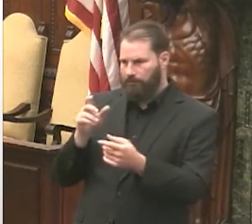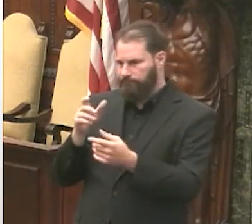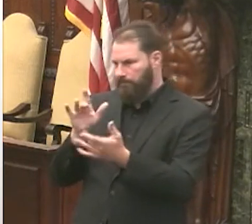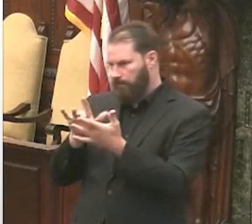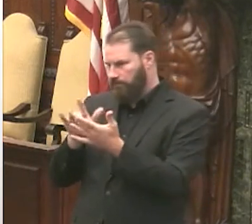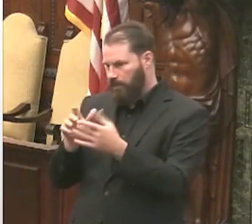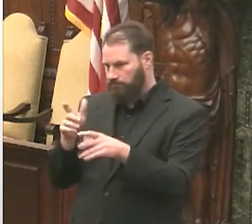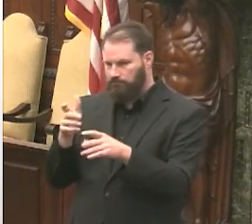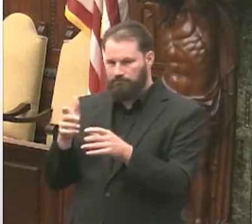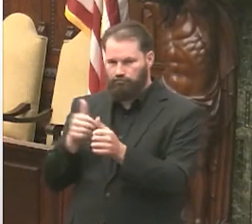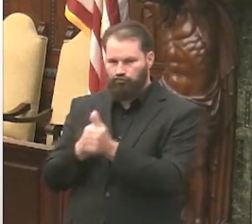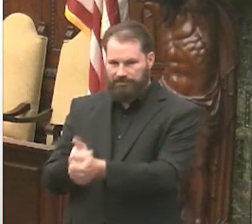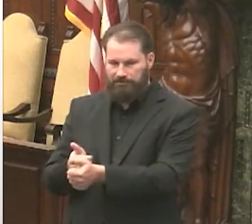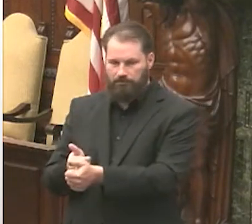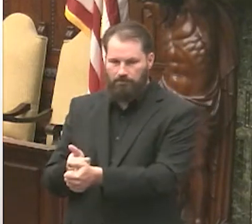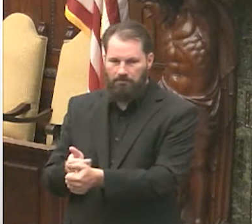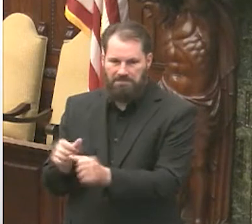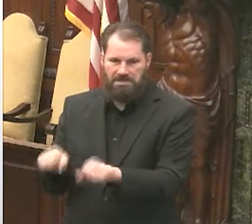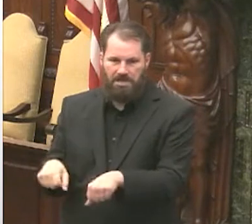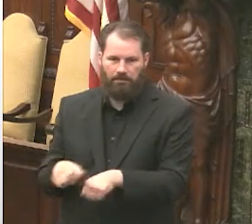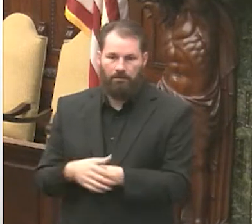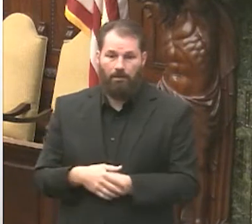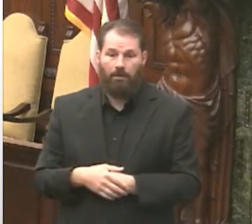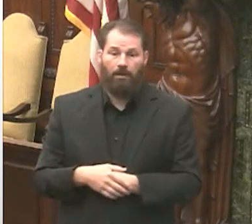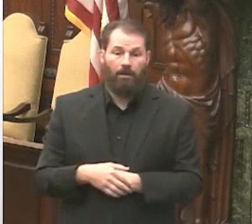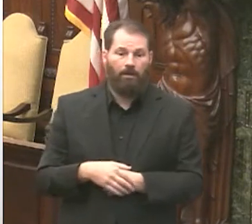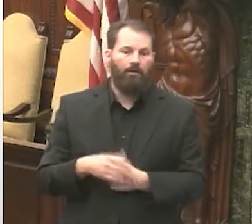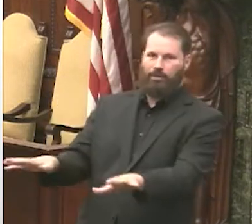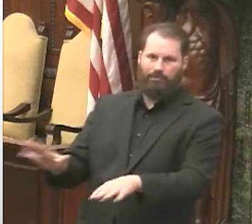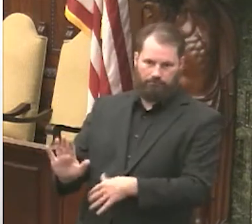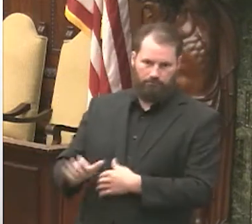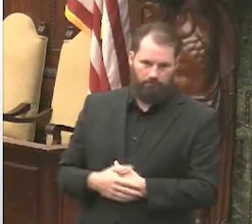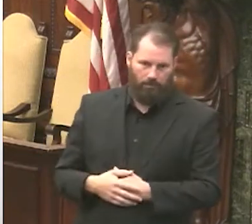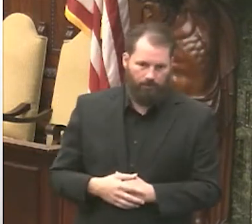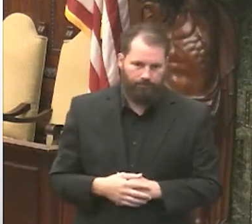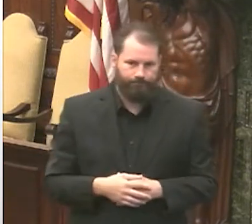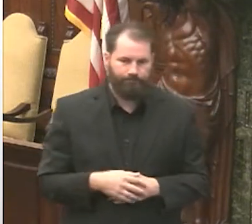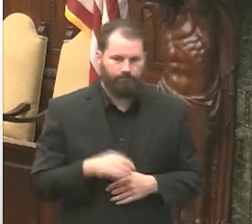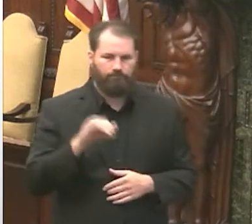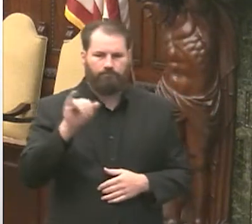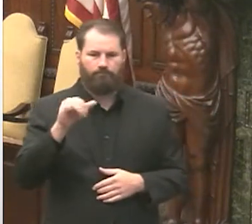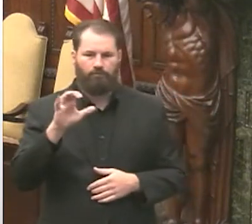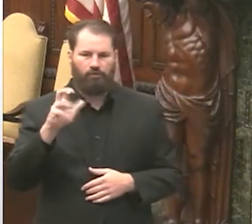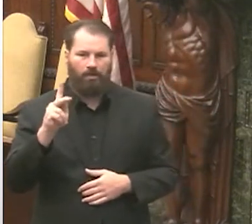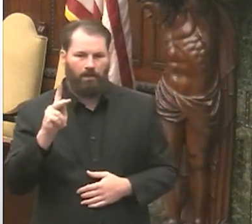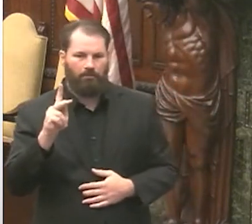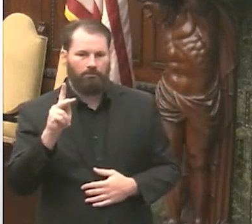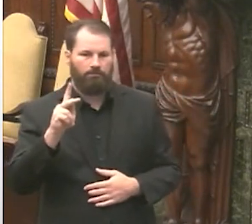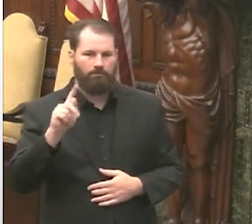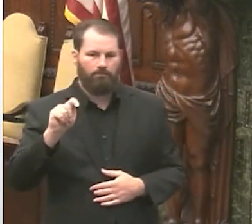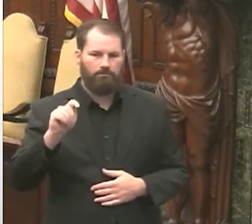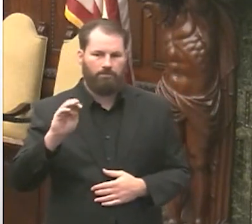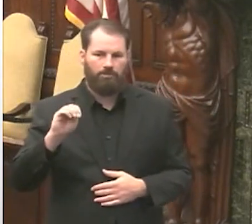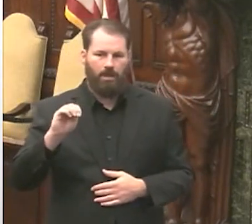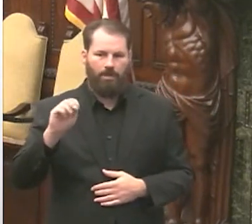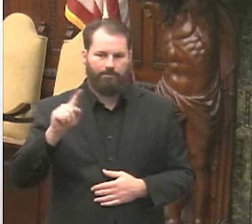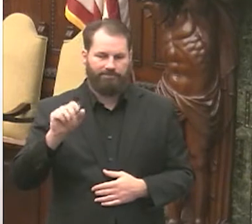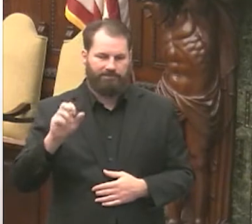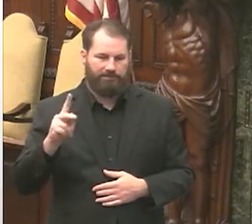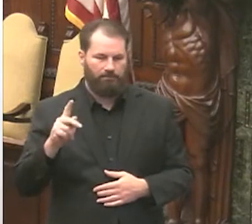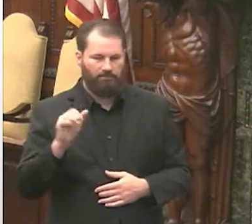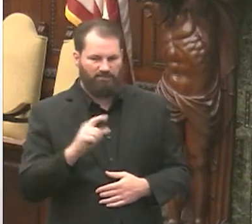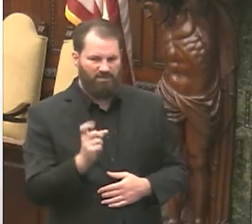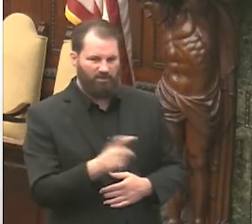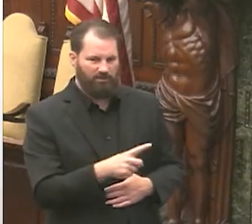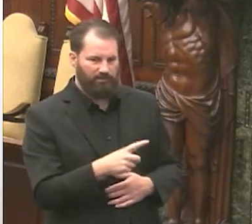idea. Okay, that's all from me. Hello, this is for Dr. Farley about